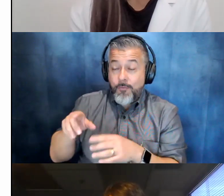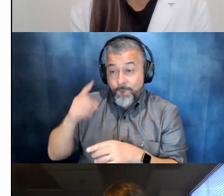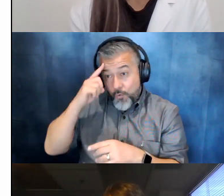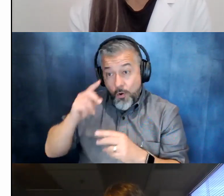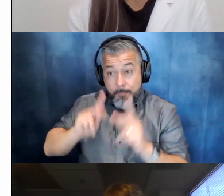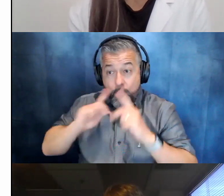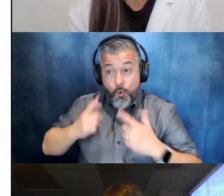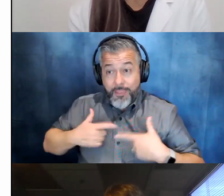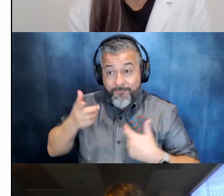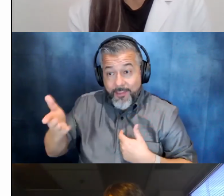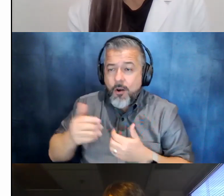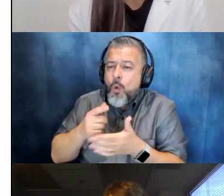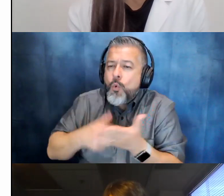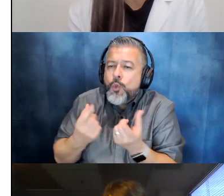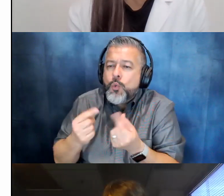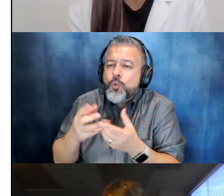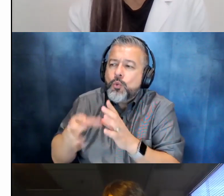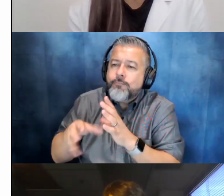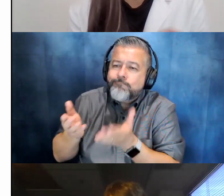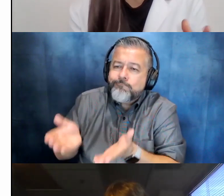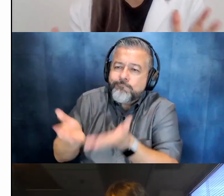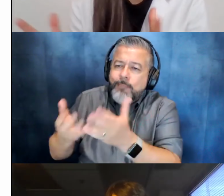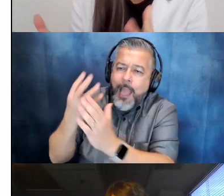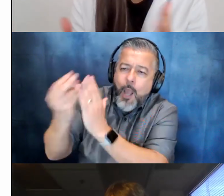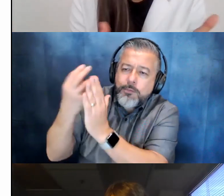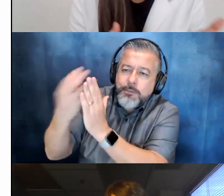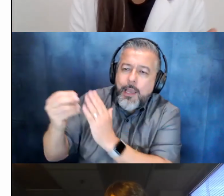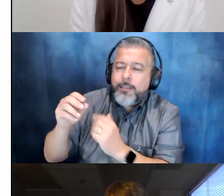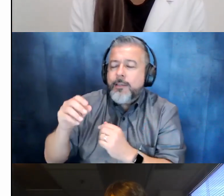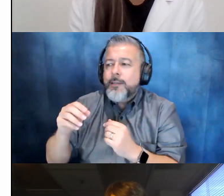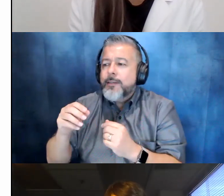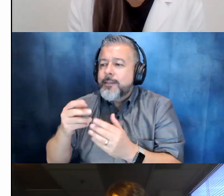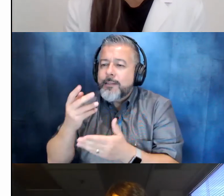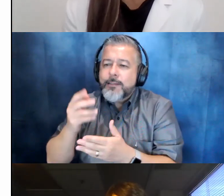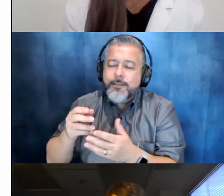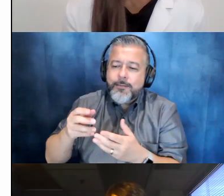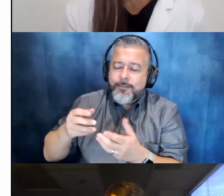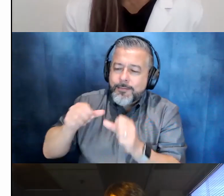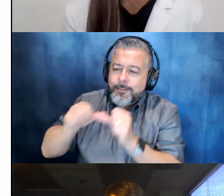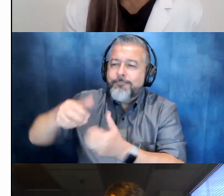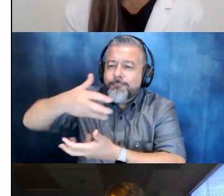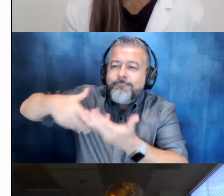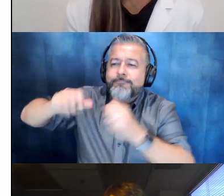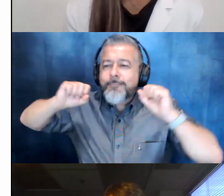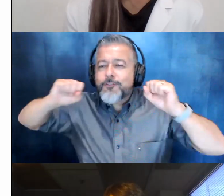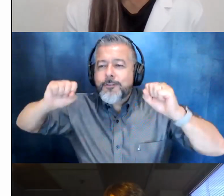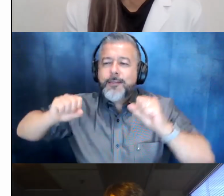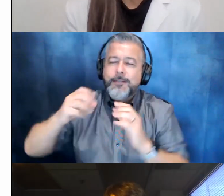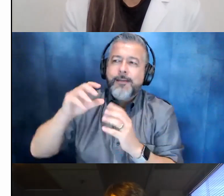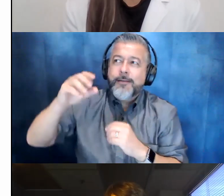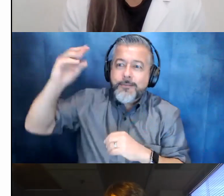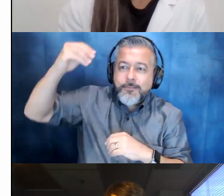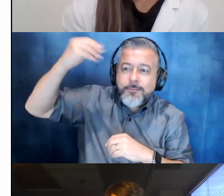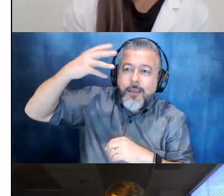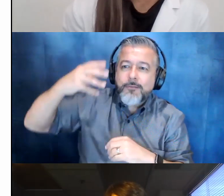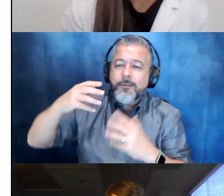lot of these facilities do keep their residents kind of in their individual rooms, and that makes a lot of sense safety-wise.